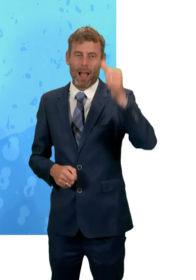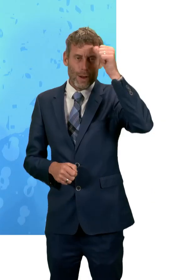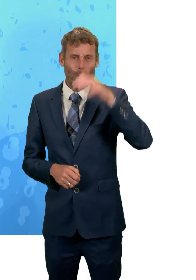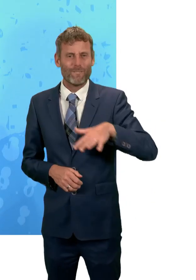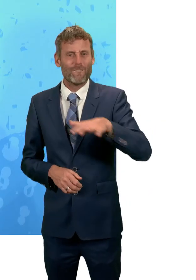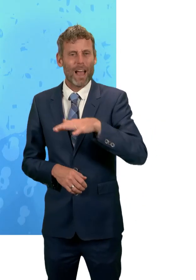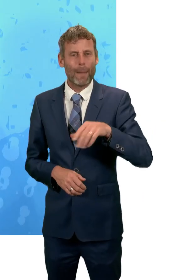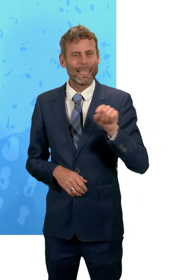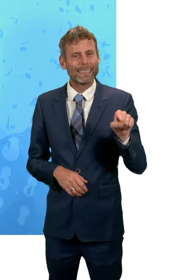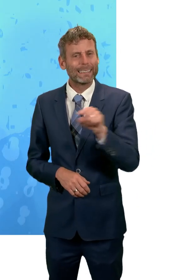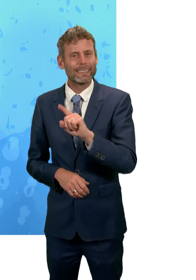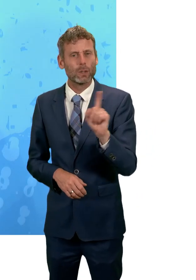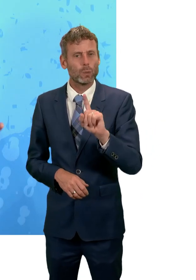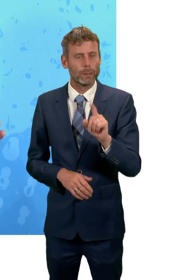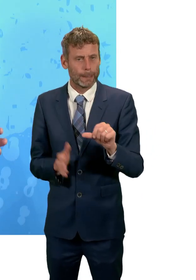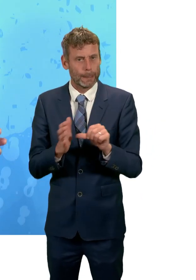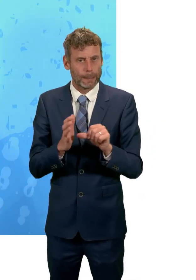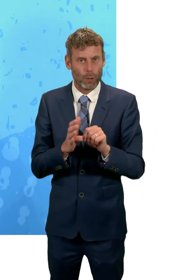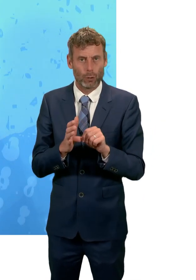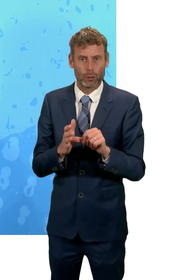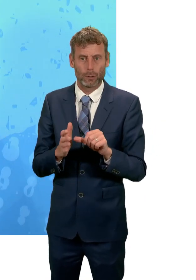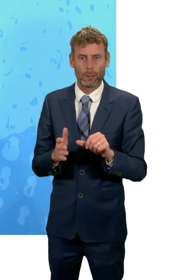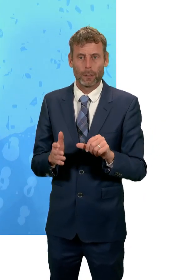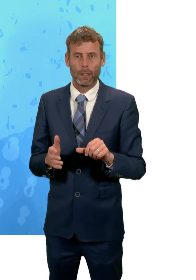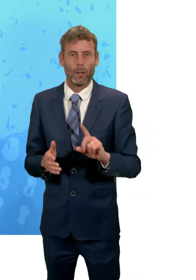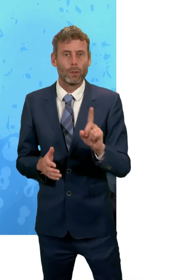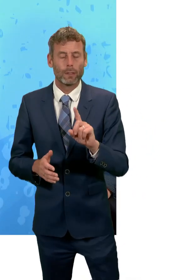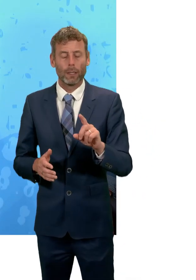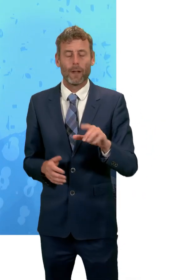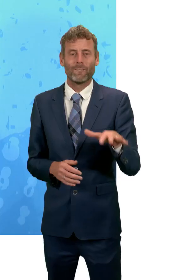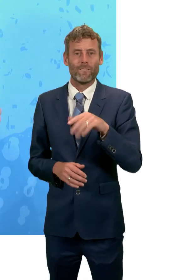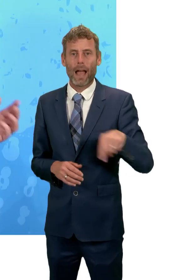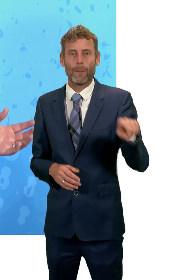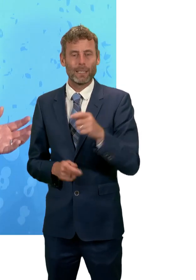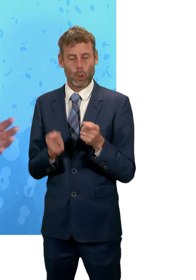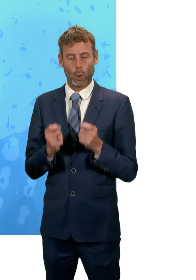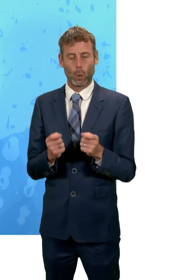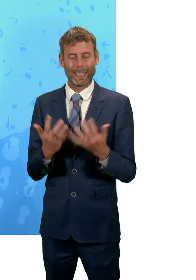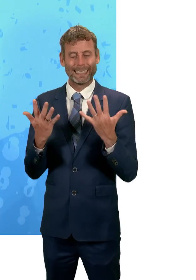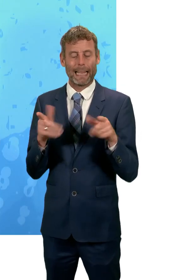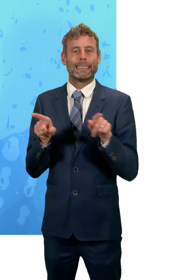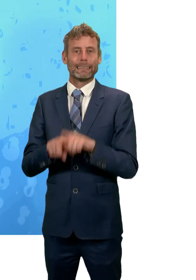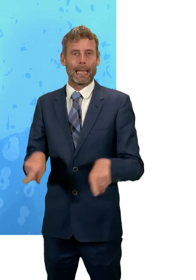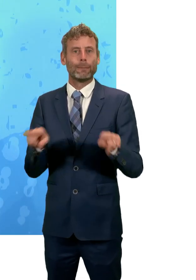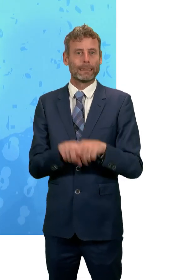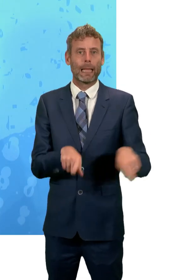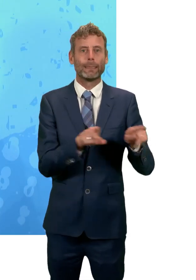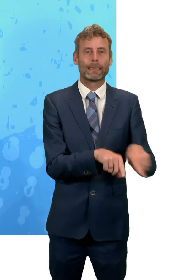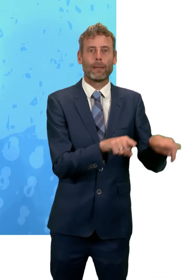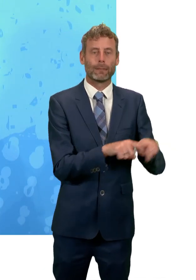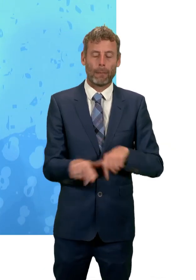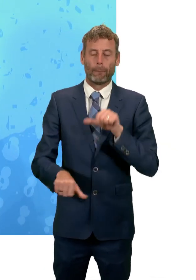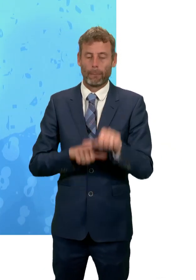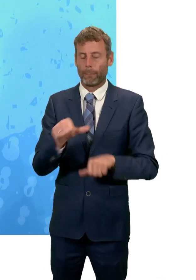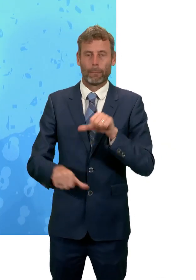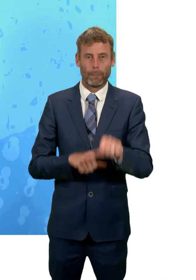in I sometimes call it a 10-dish cycle. You know, whether they're cooking the dish or they're buying the dish or whatever it is, because